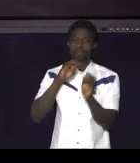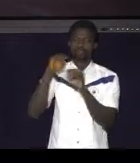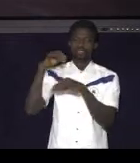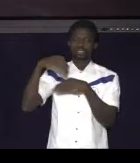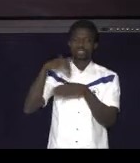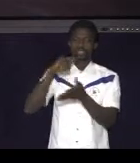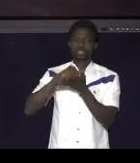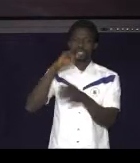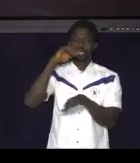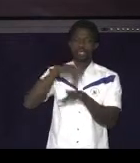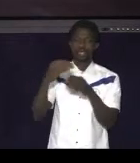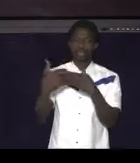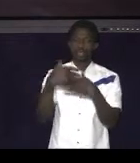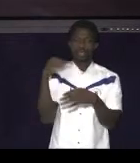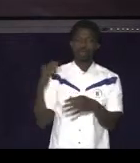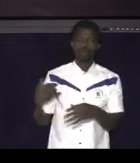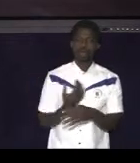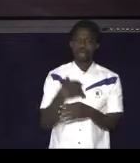our mind,